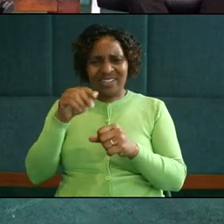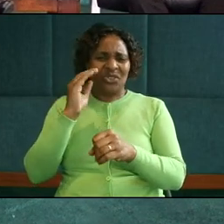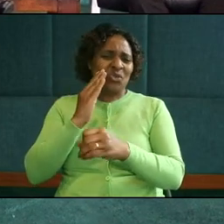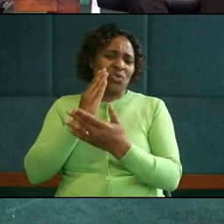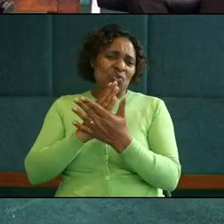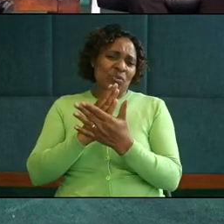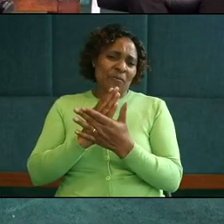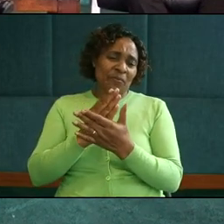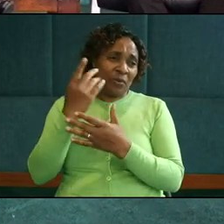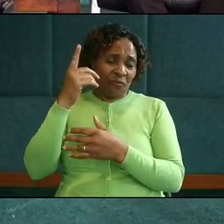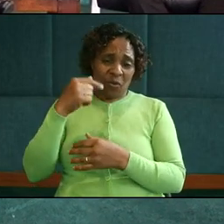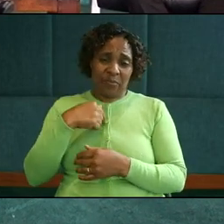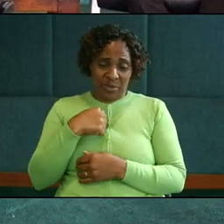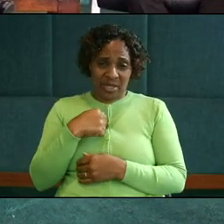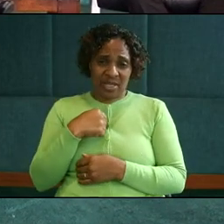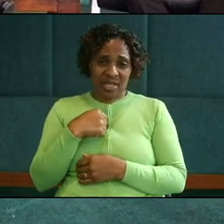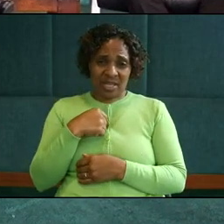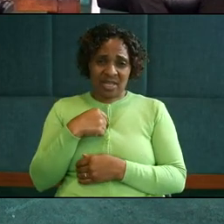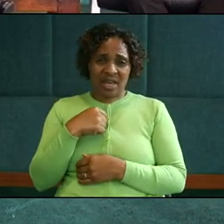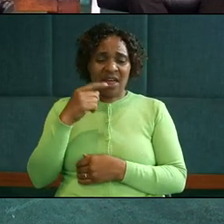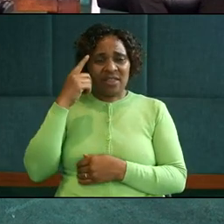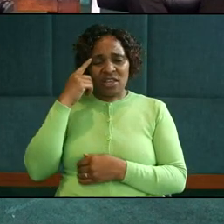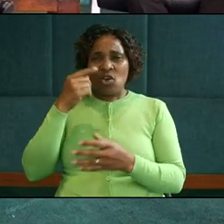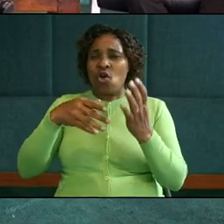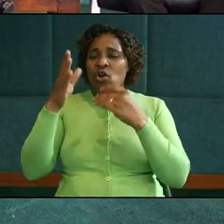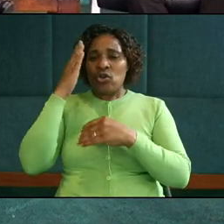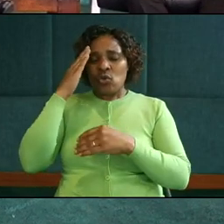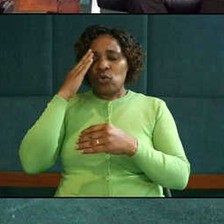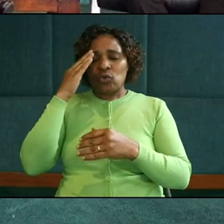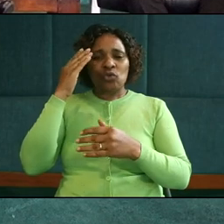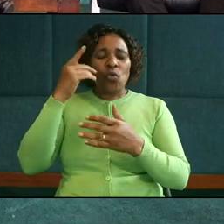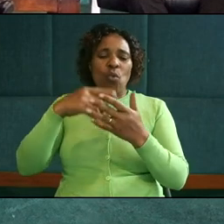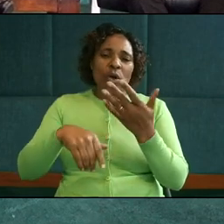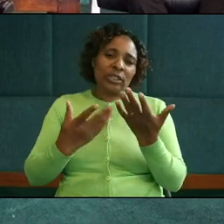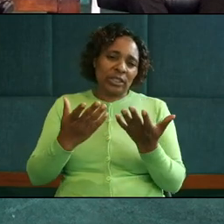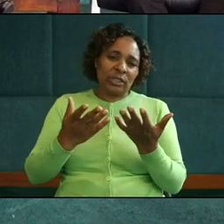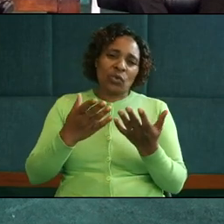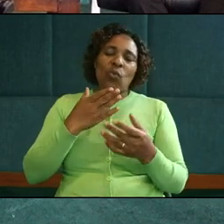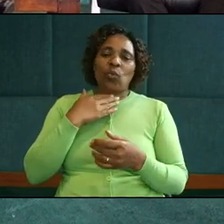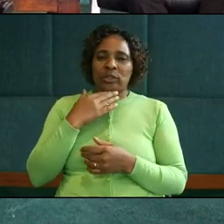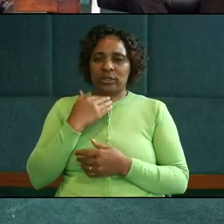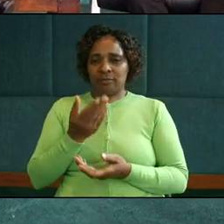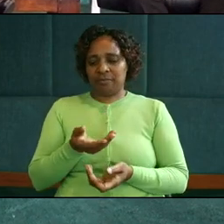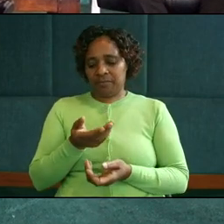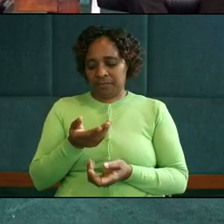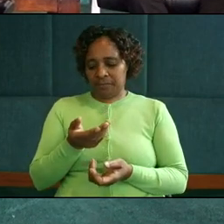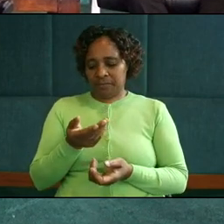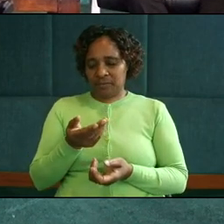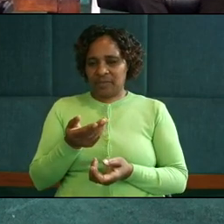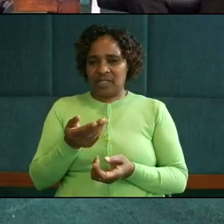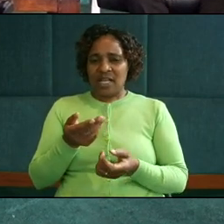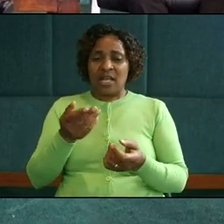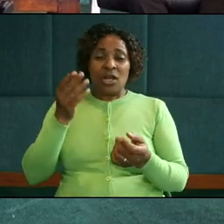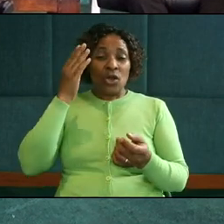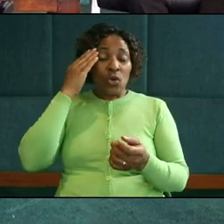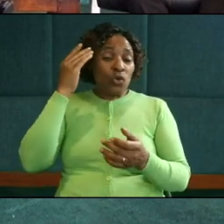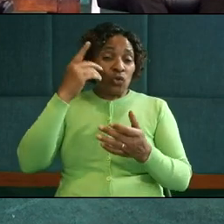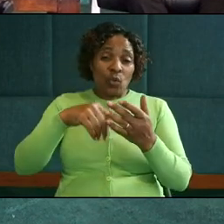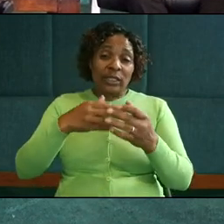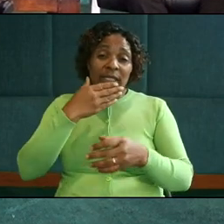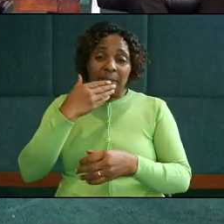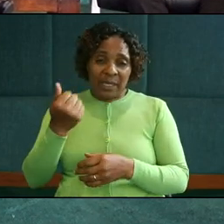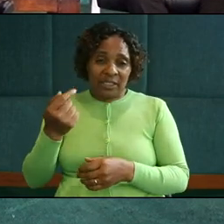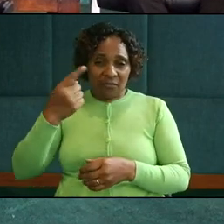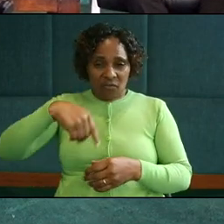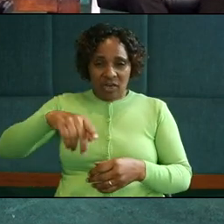so for me, I think God knows what we need. God knows what we want. And he knows what is best